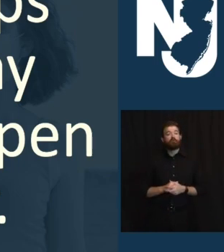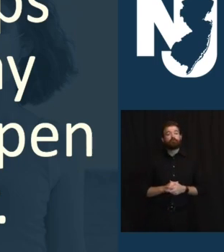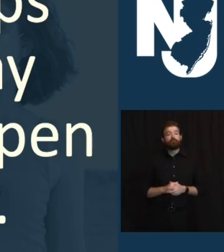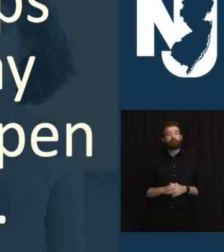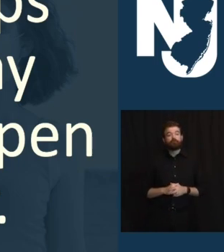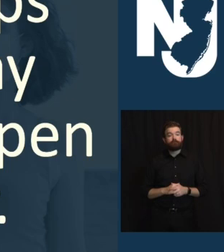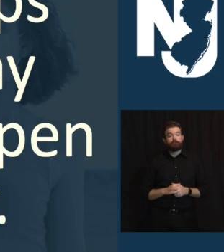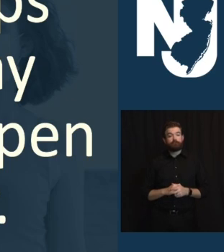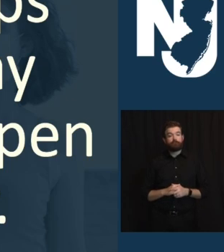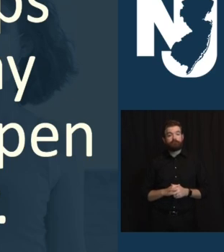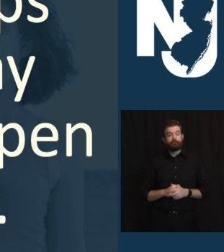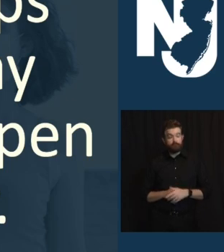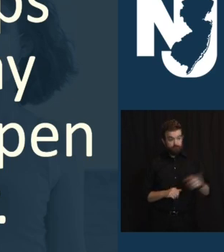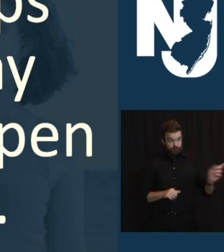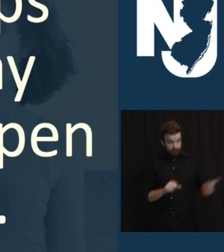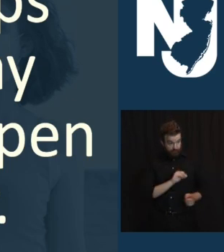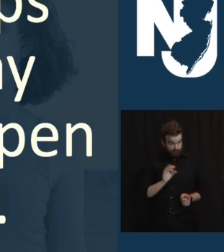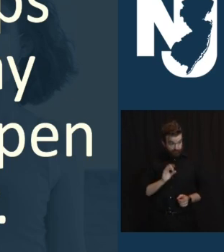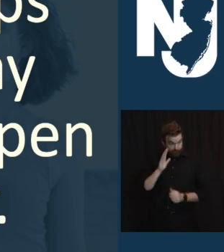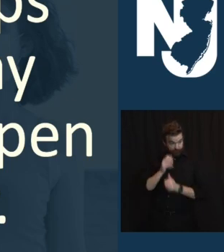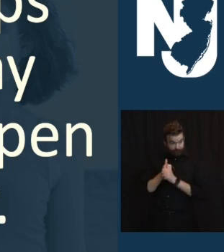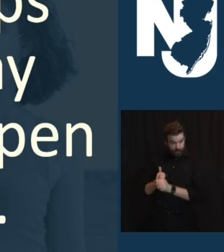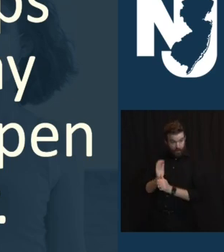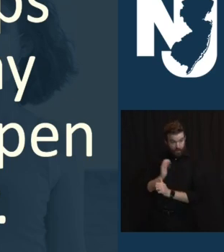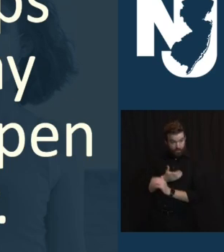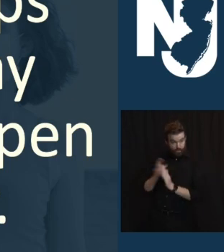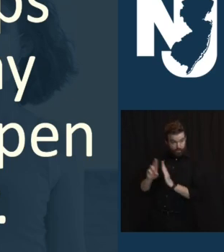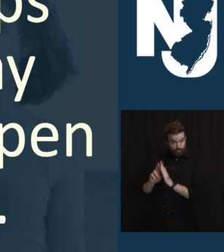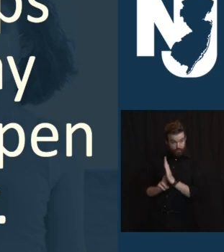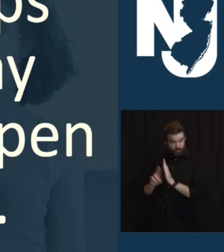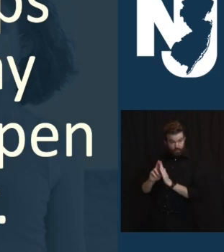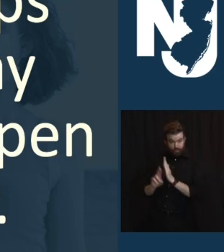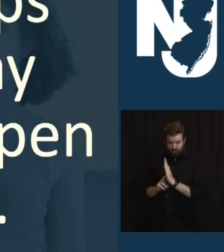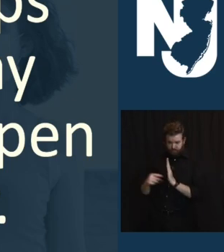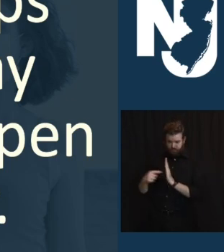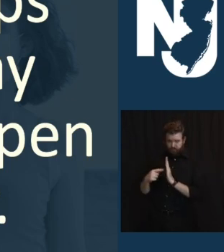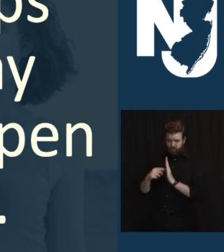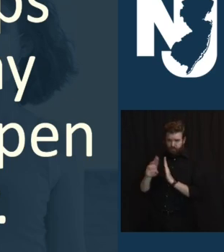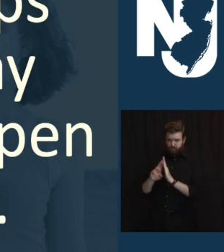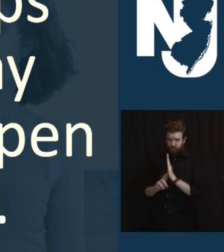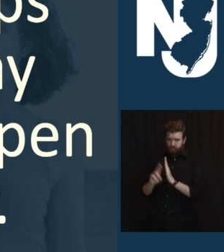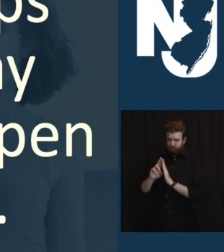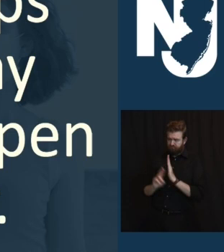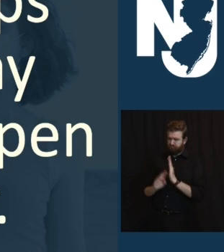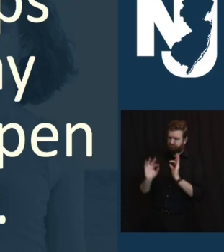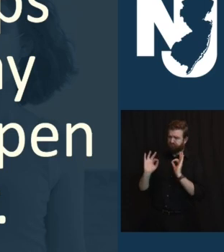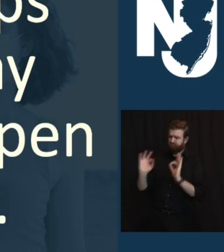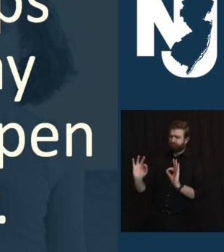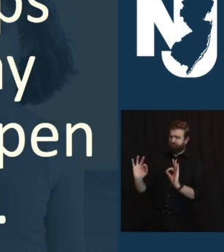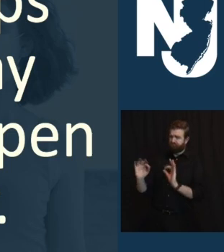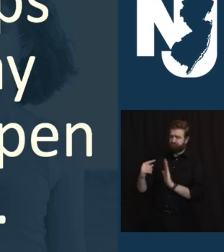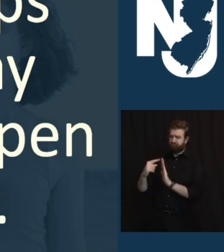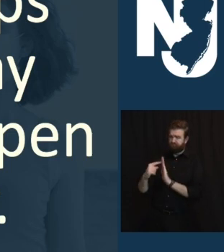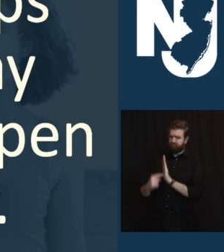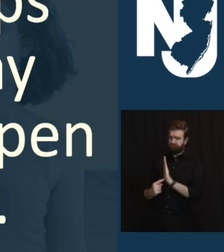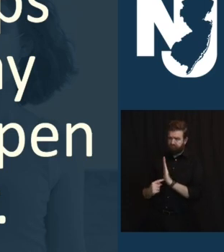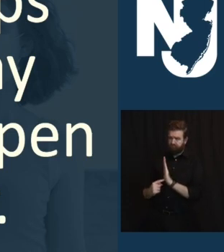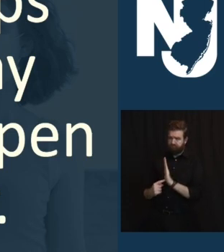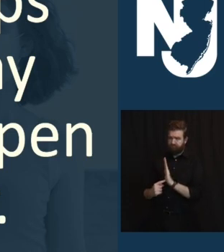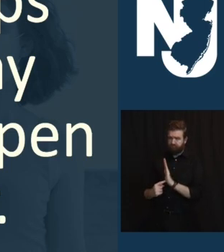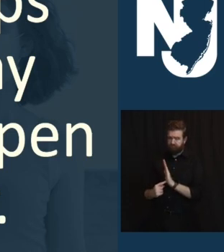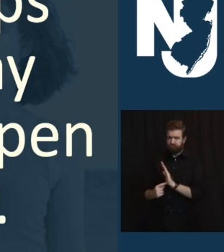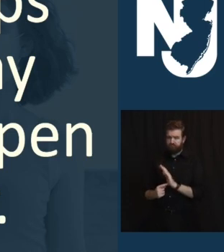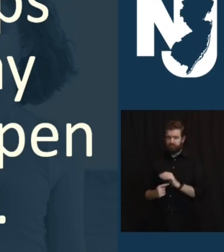the laundry list, and it's a good list, it's a smart list, it's very consistent with, I know, what at least New York State is doing. So there is